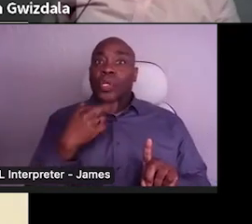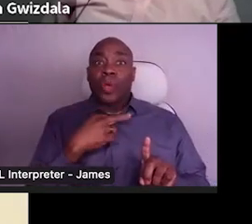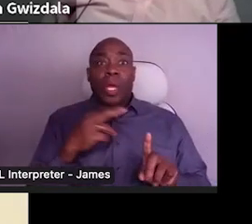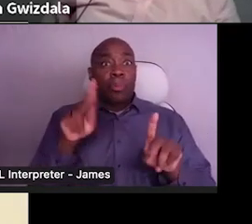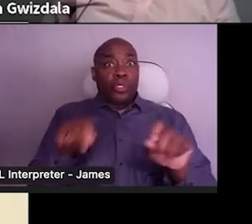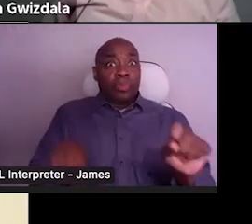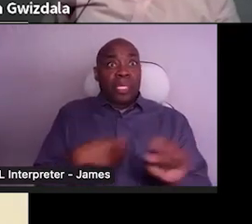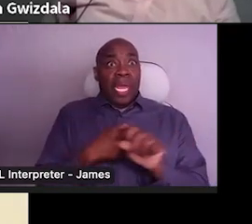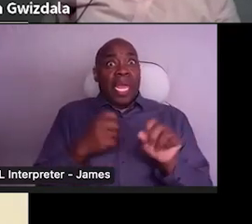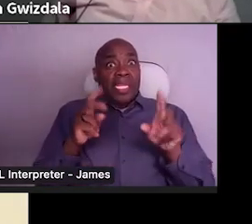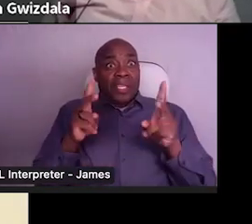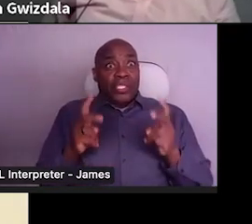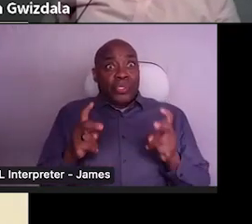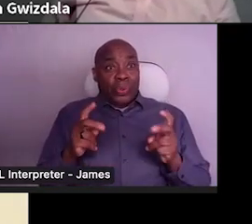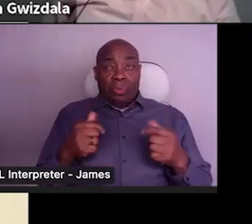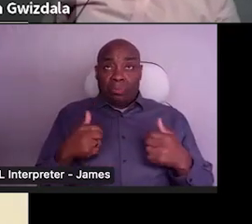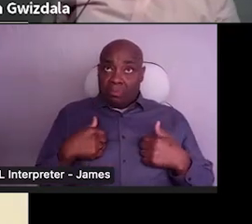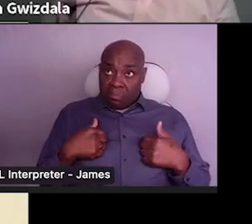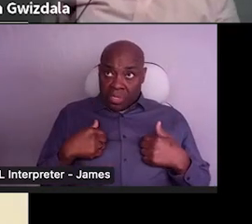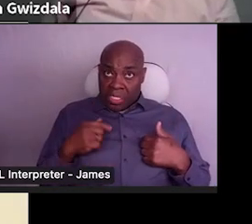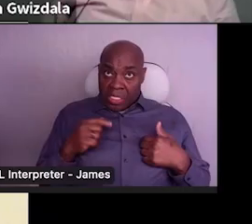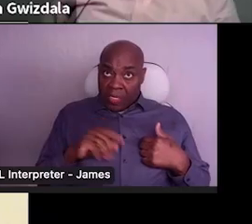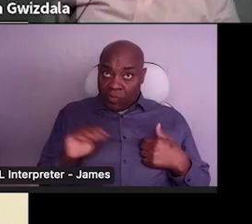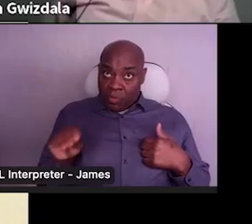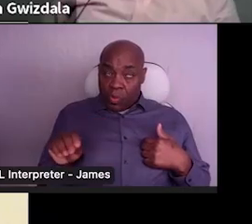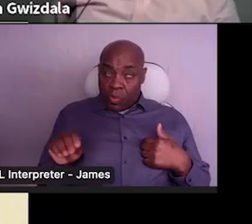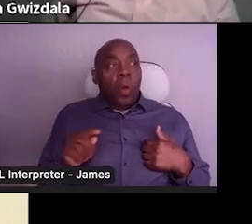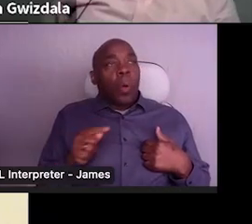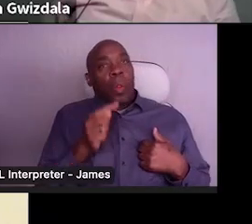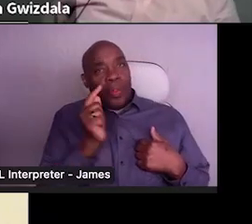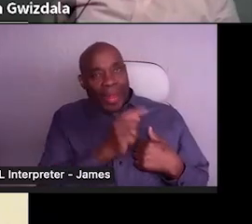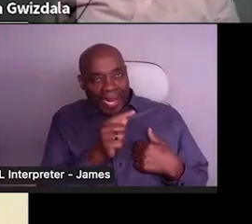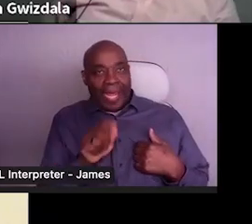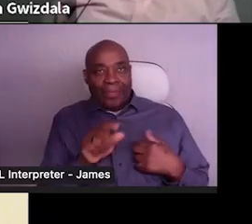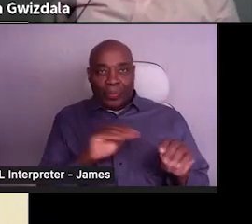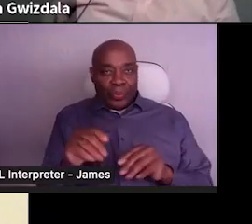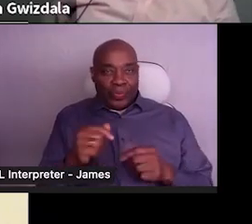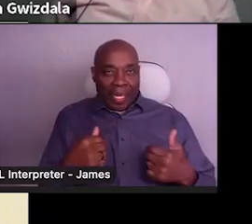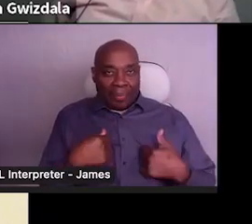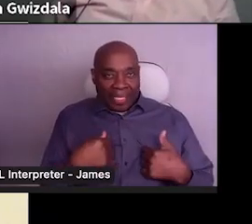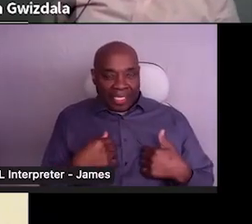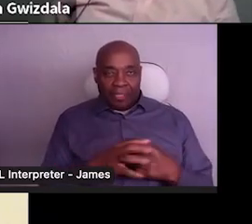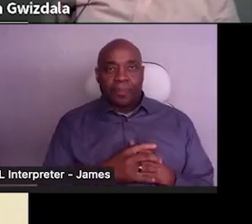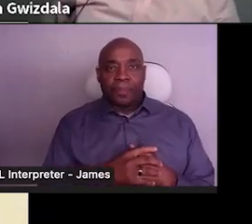and somebody behind us has an issue, it's not up to me to move, it's up to them to move.